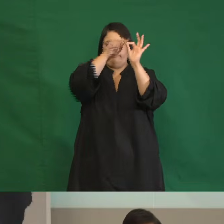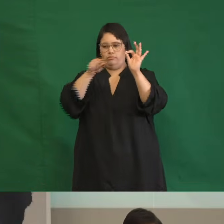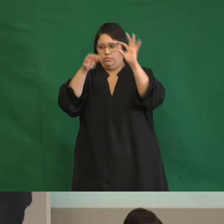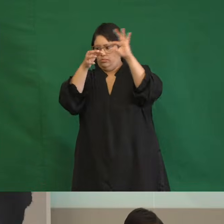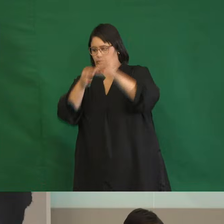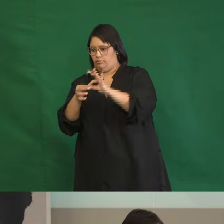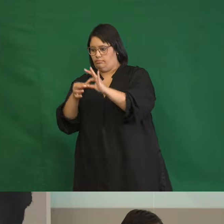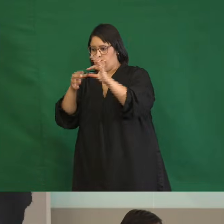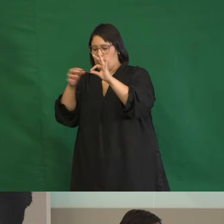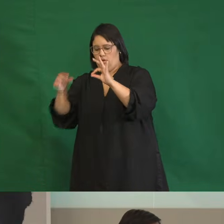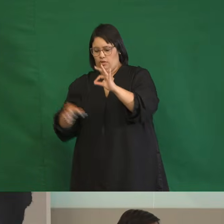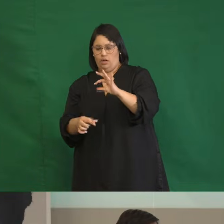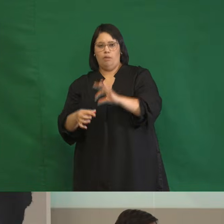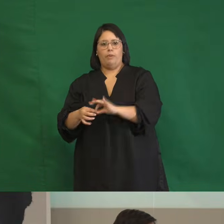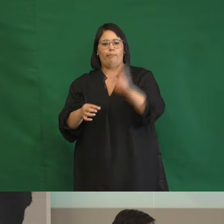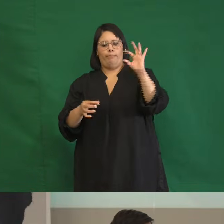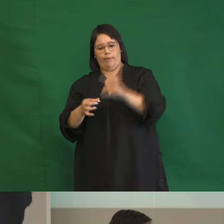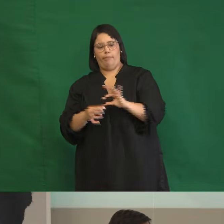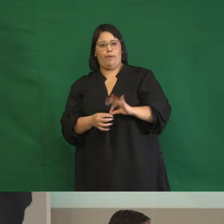a word net.